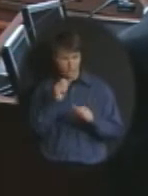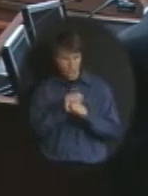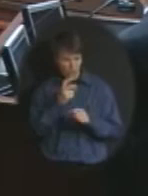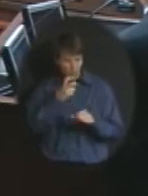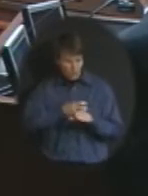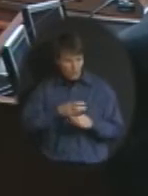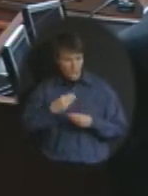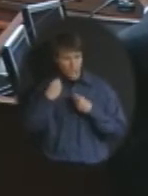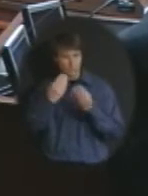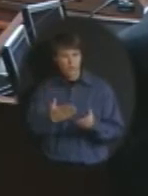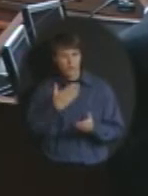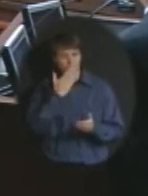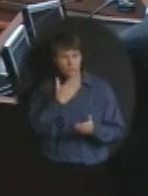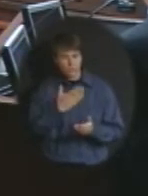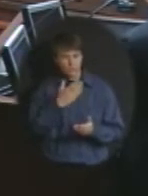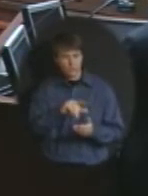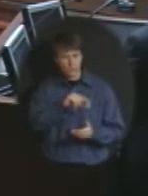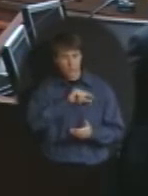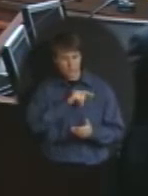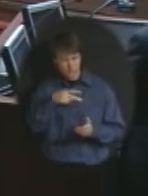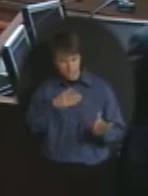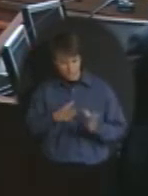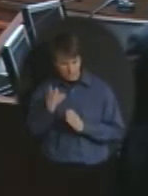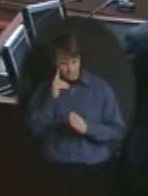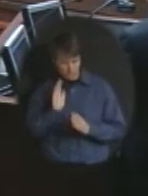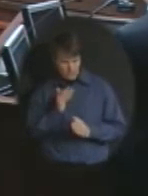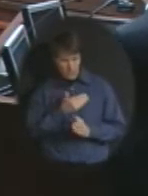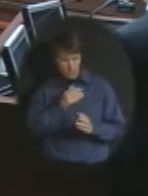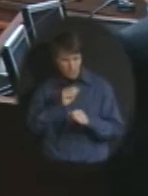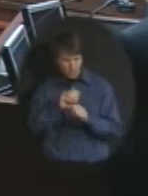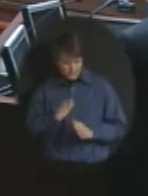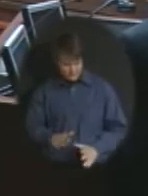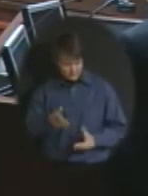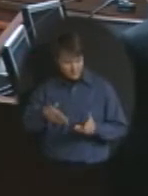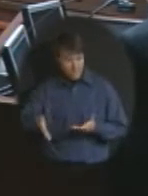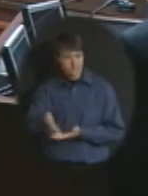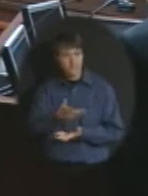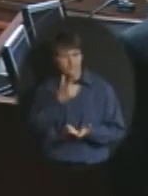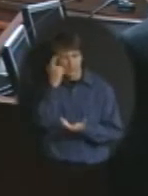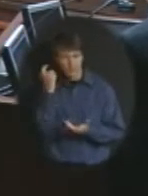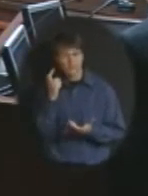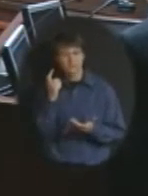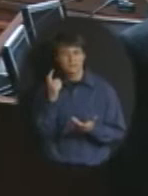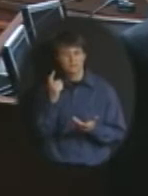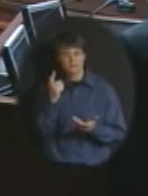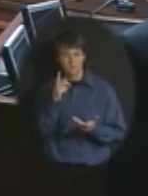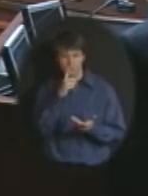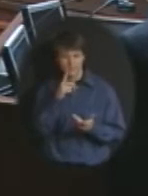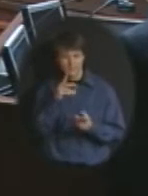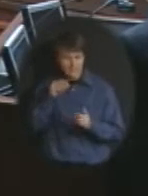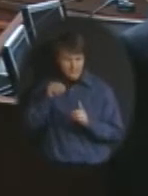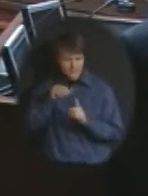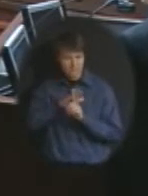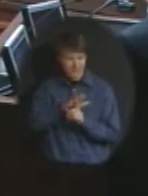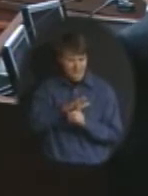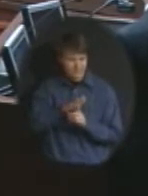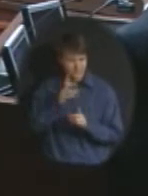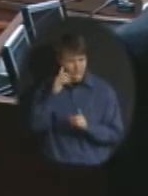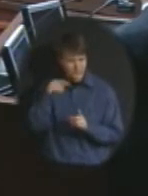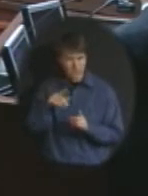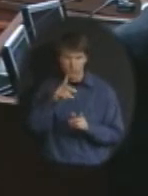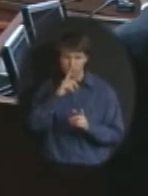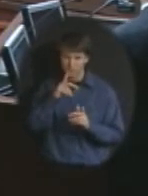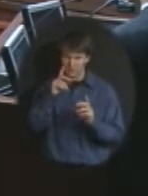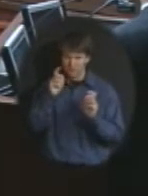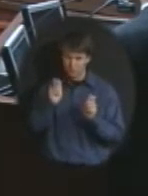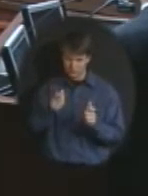quality plan to our employees, and because this is such a big impact on them, I want to just really quickly read the